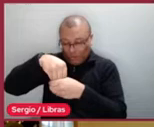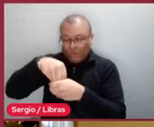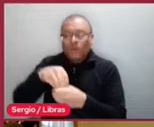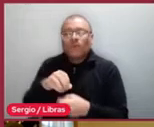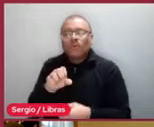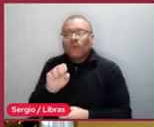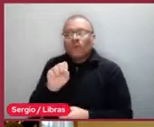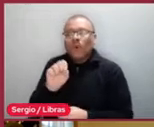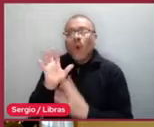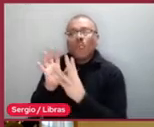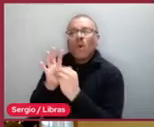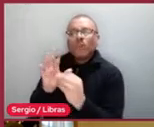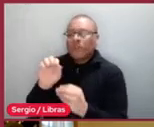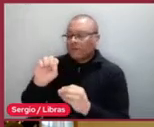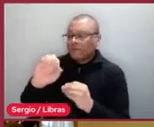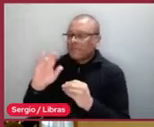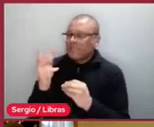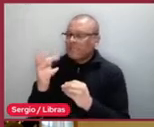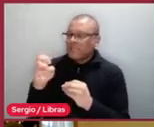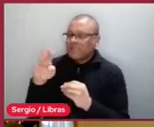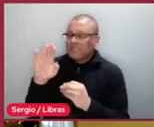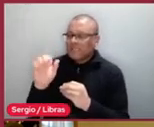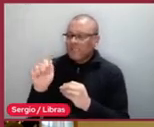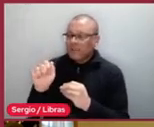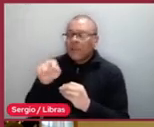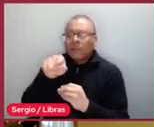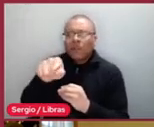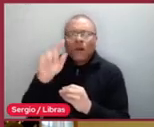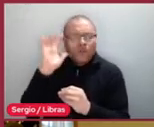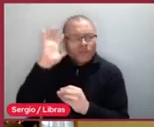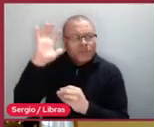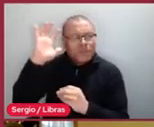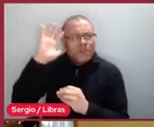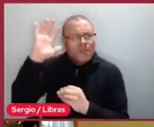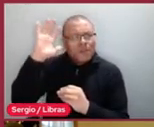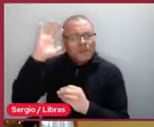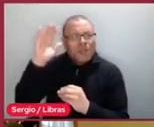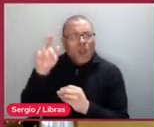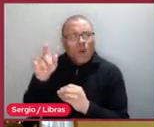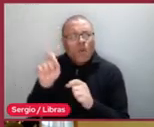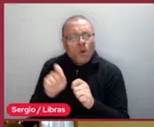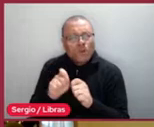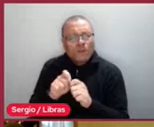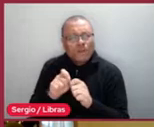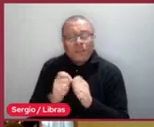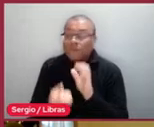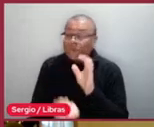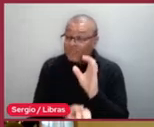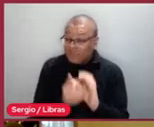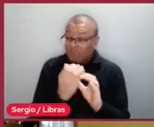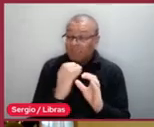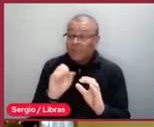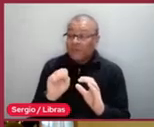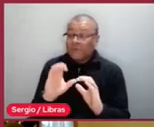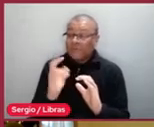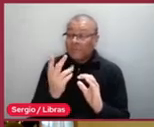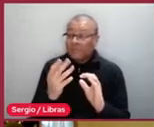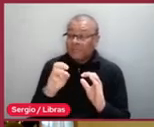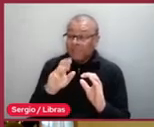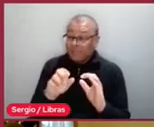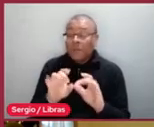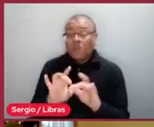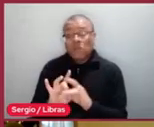deriving. So imagine how wonderful this could be. Like you define your schema and you have a form for